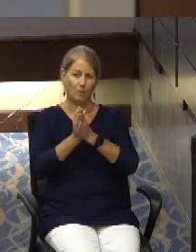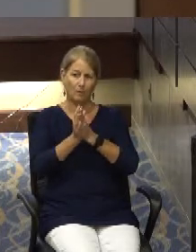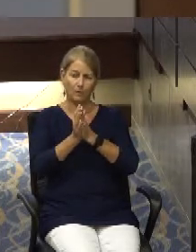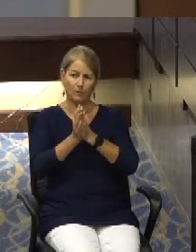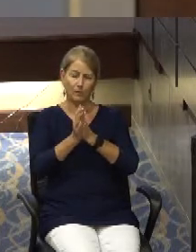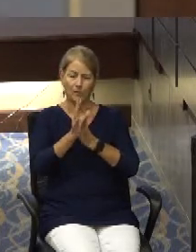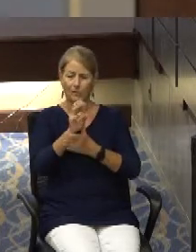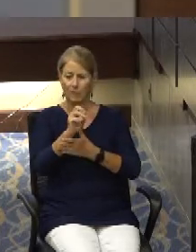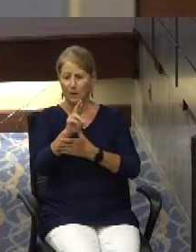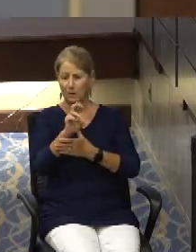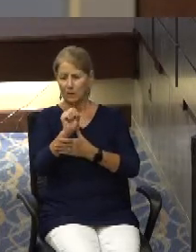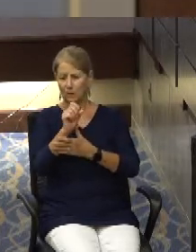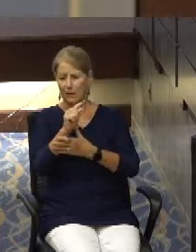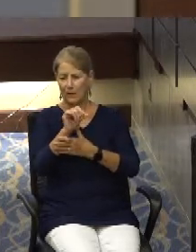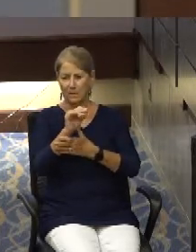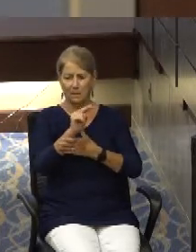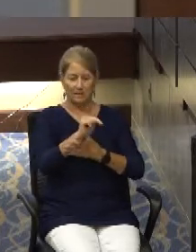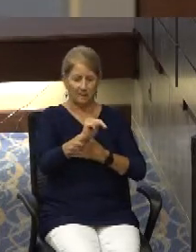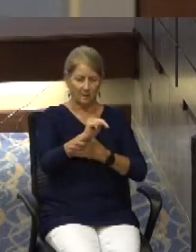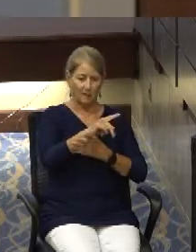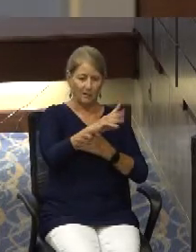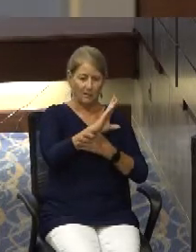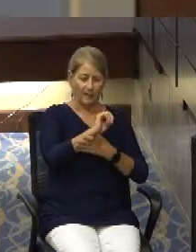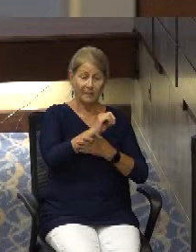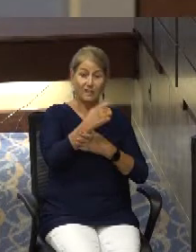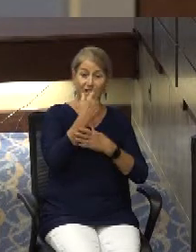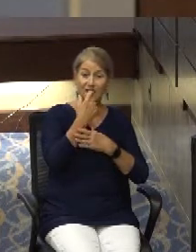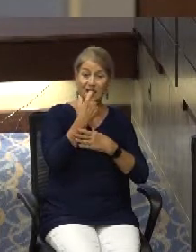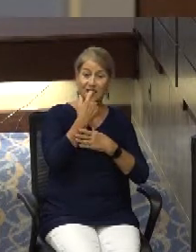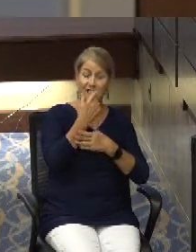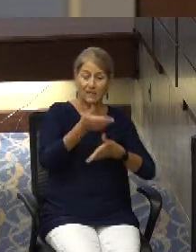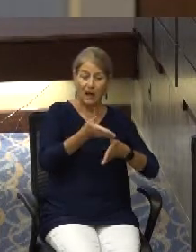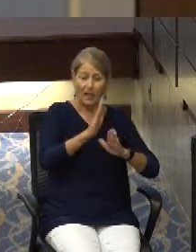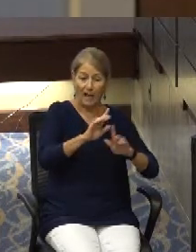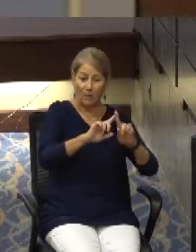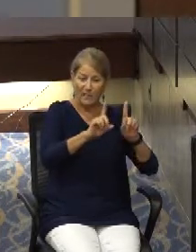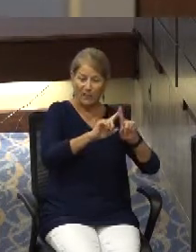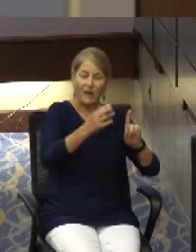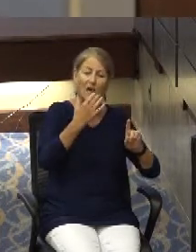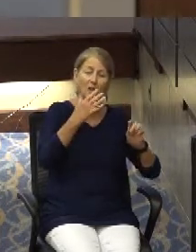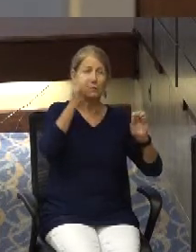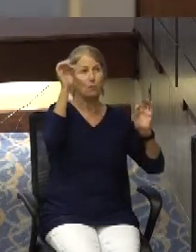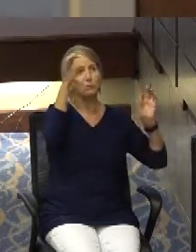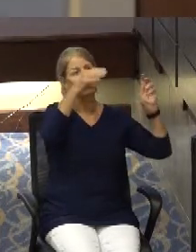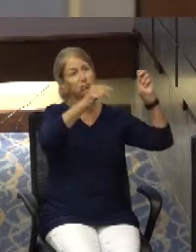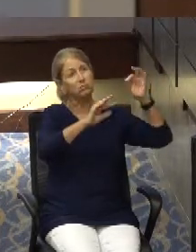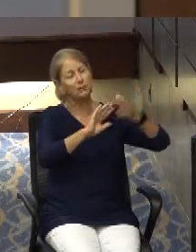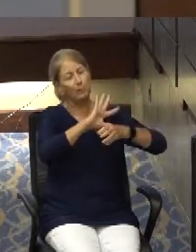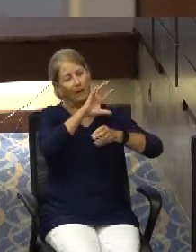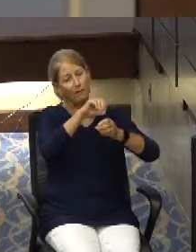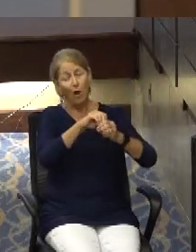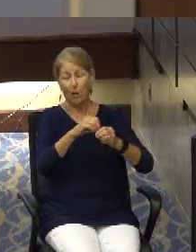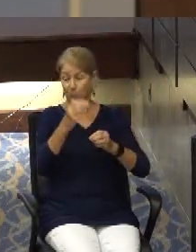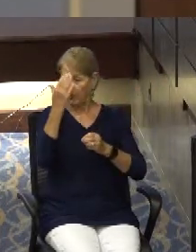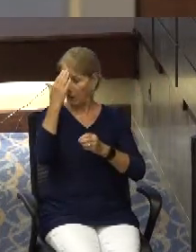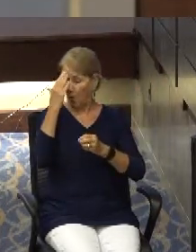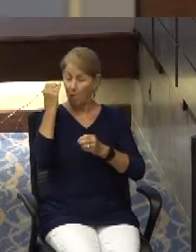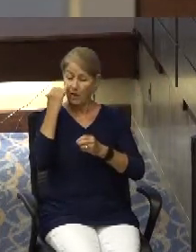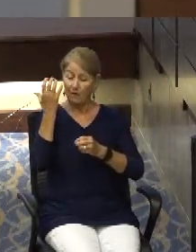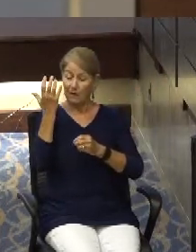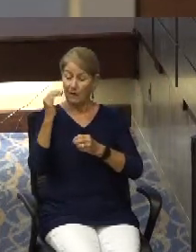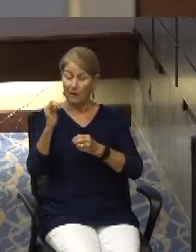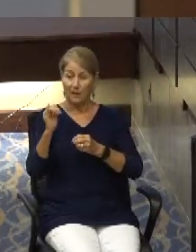Mr. Stanton's piece, the glass allows particular color to come in and be involved. Do we know if there will be